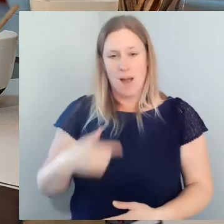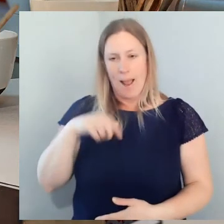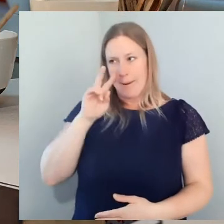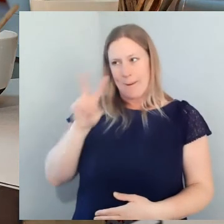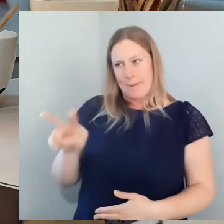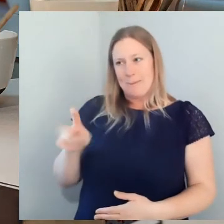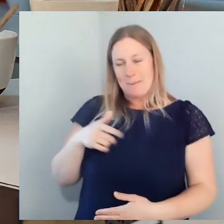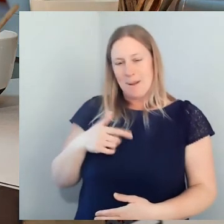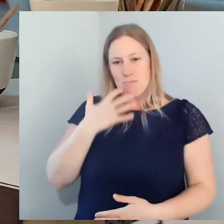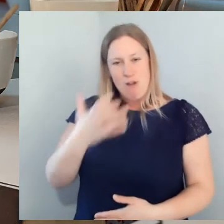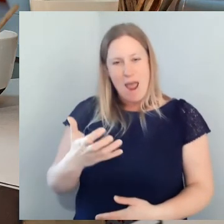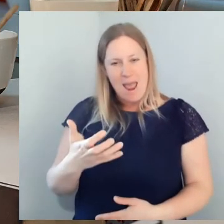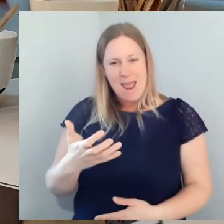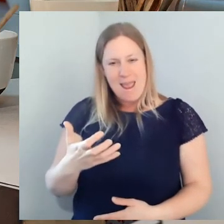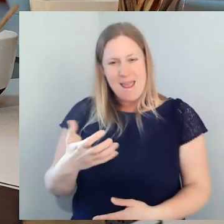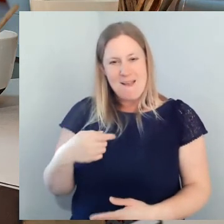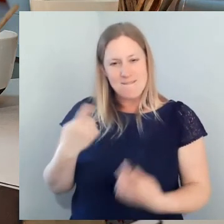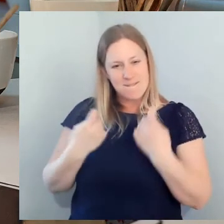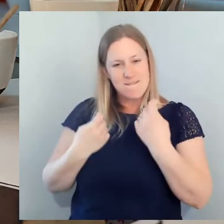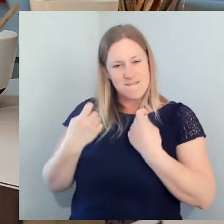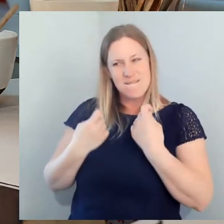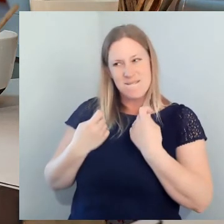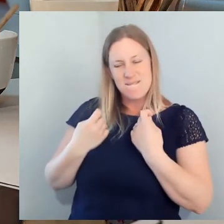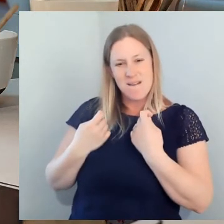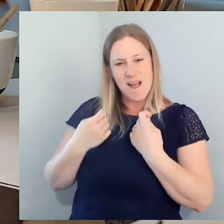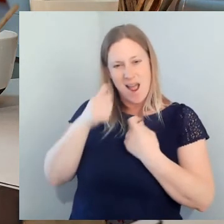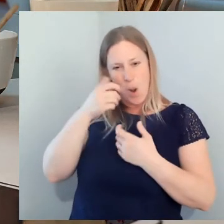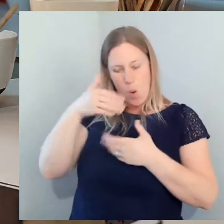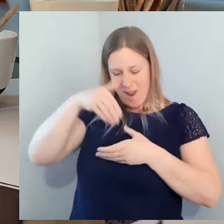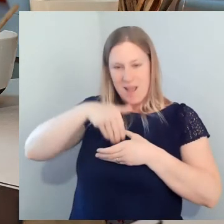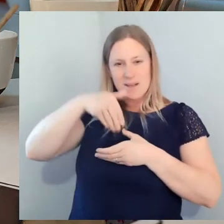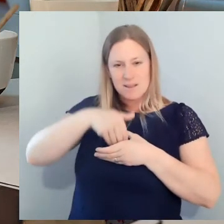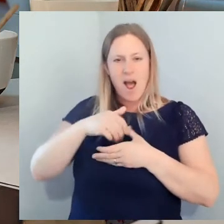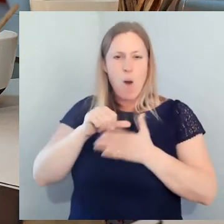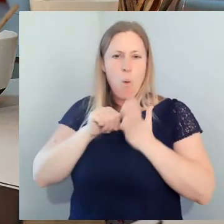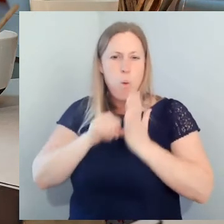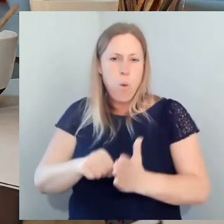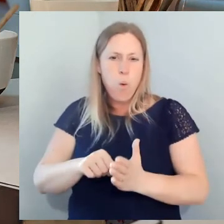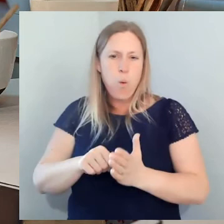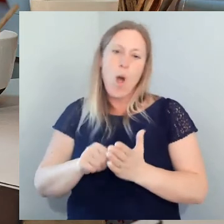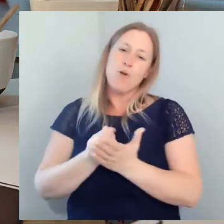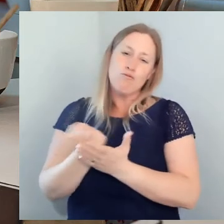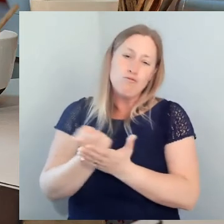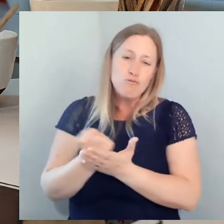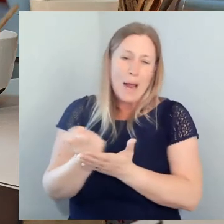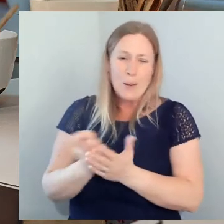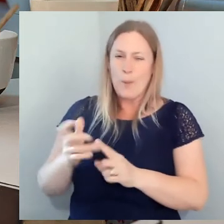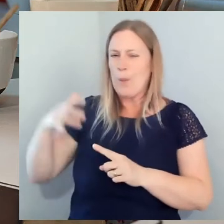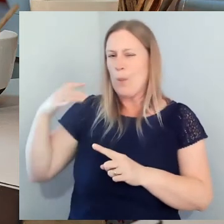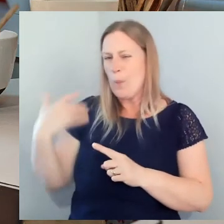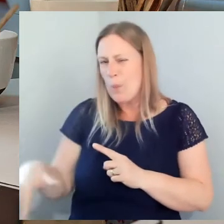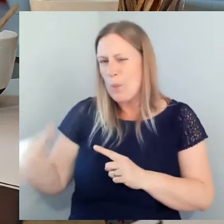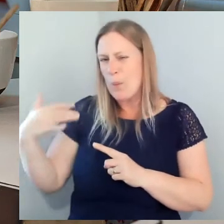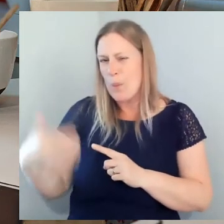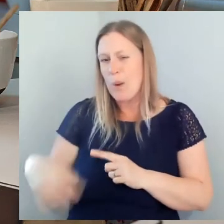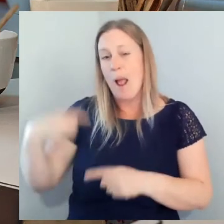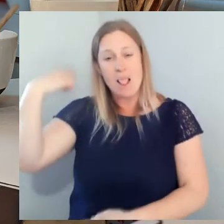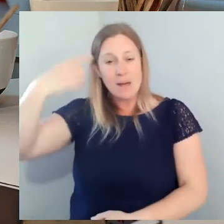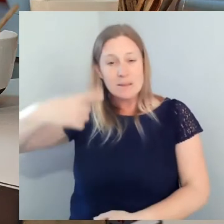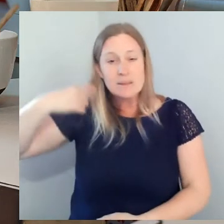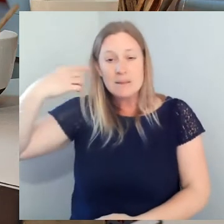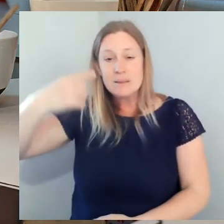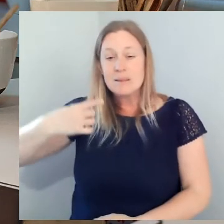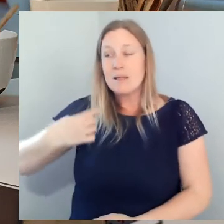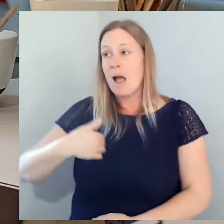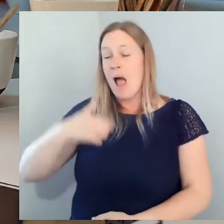Mum. But I could tell she was putting on a brave face. I knew things were tough for her, trying to pay the rent